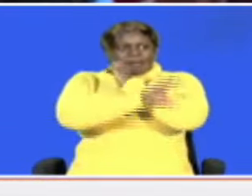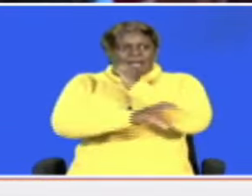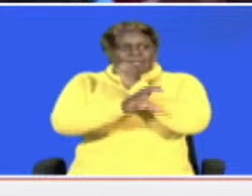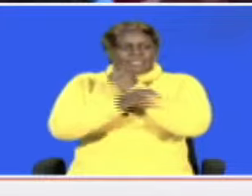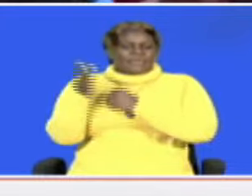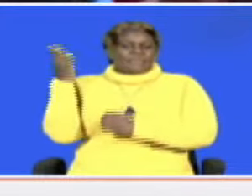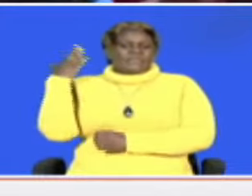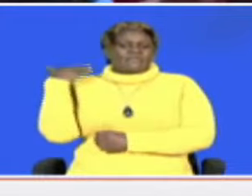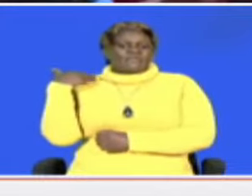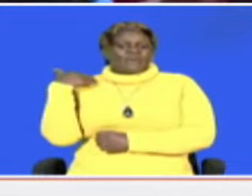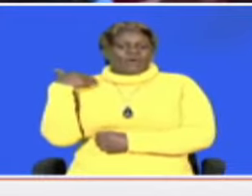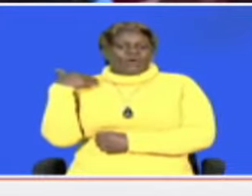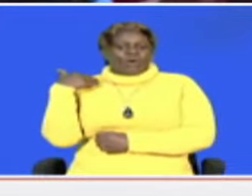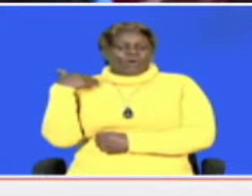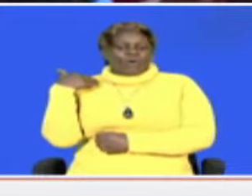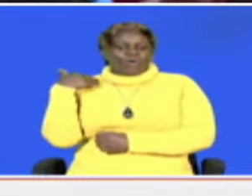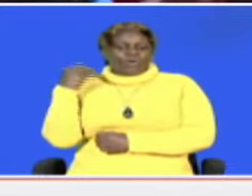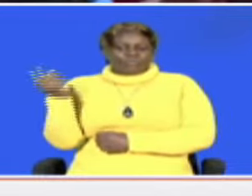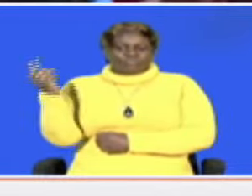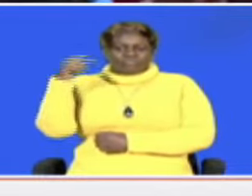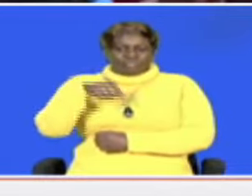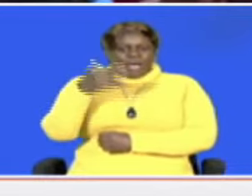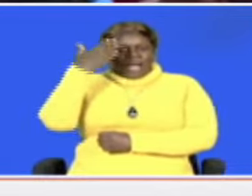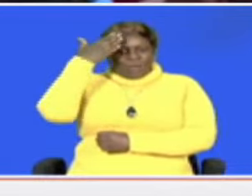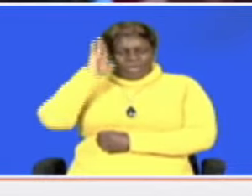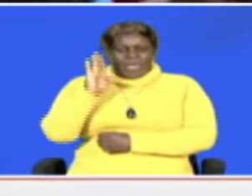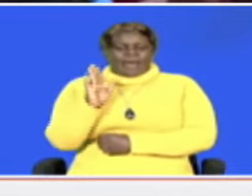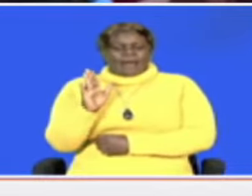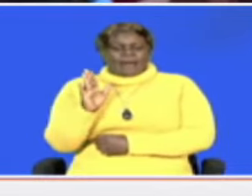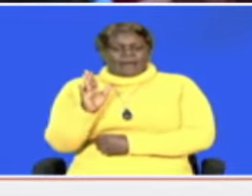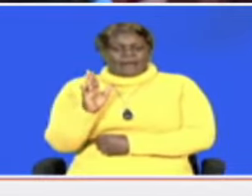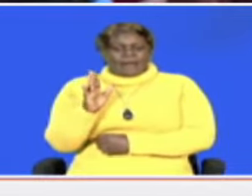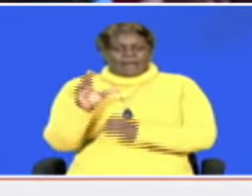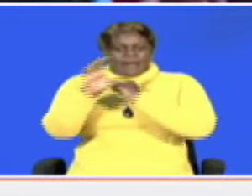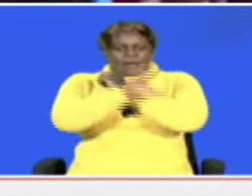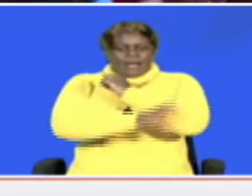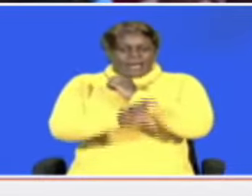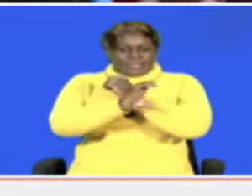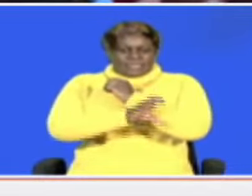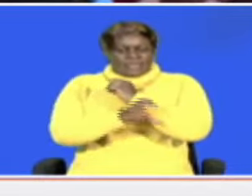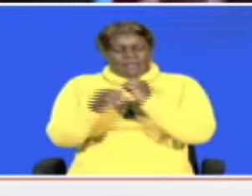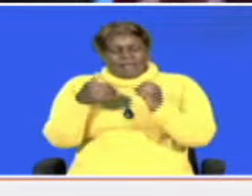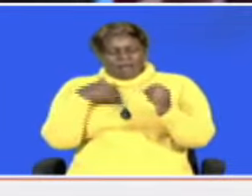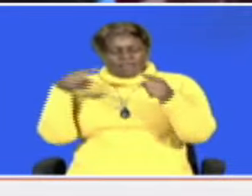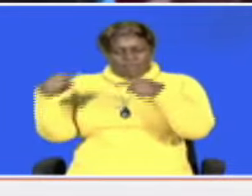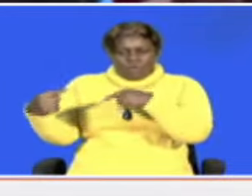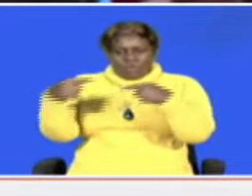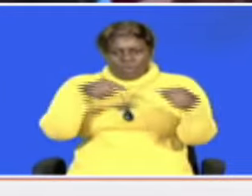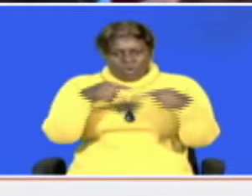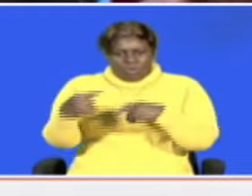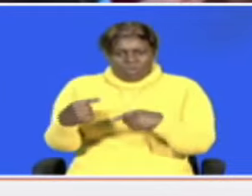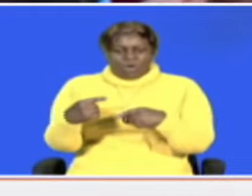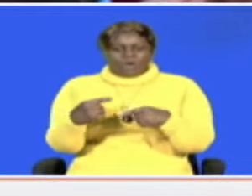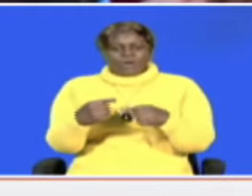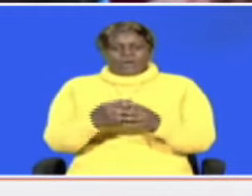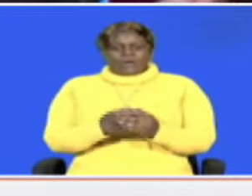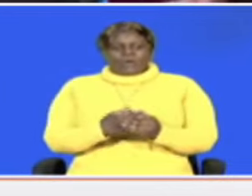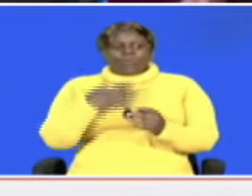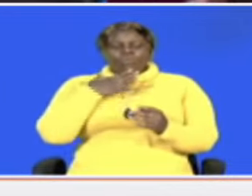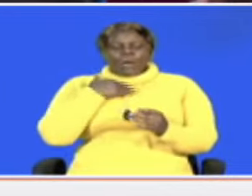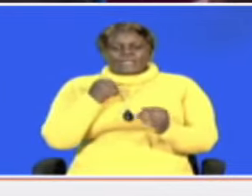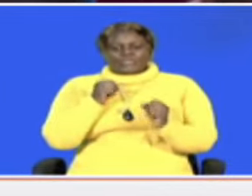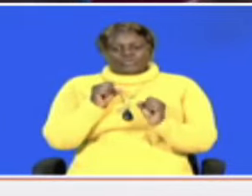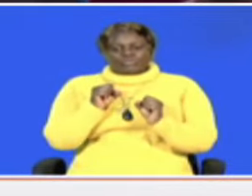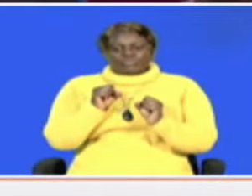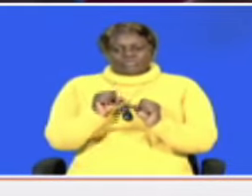they originated from, which we are well aware they came from countries where there is fight and they are coming to seek asylum